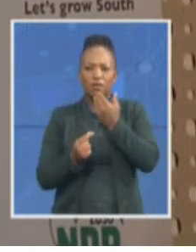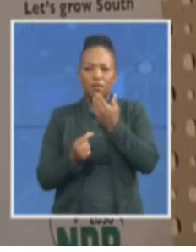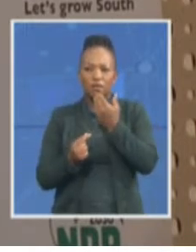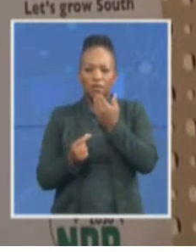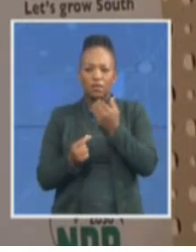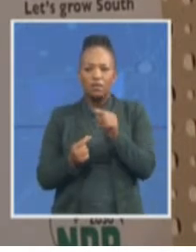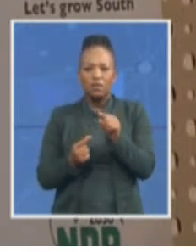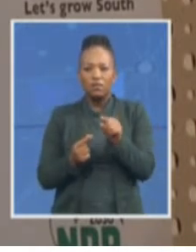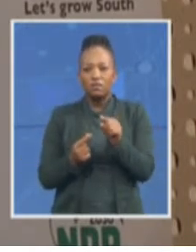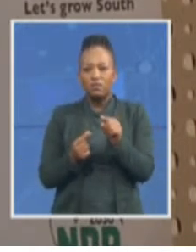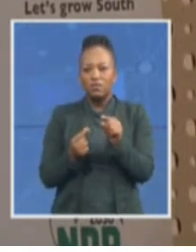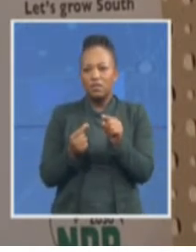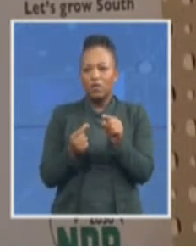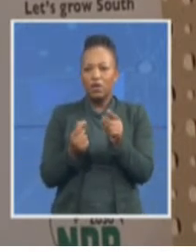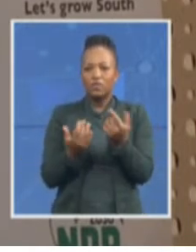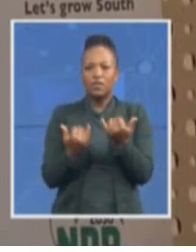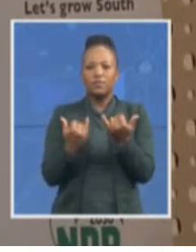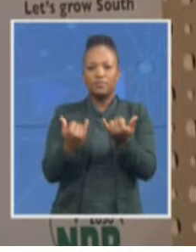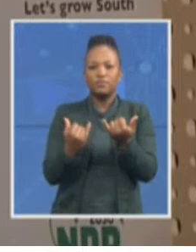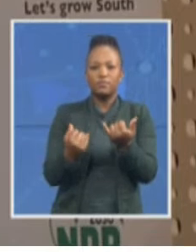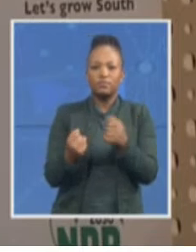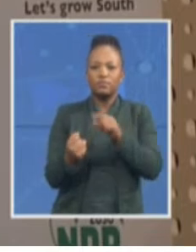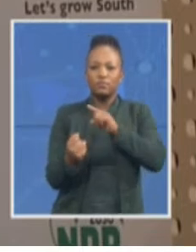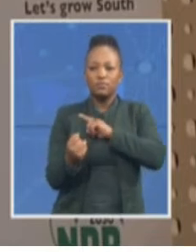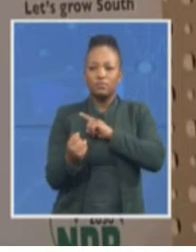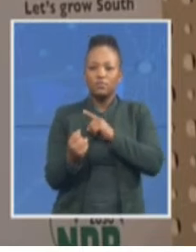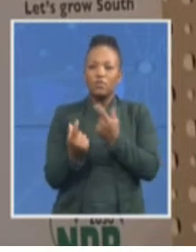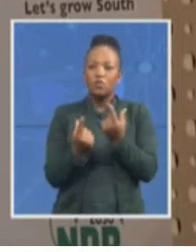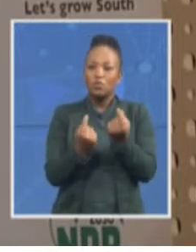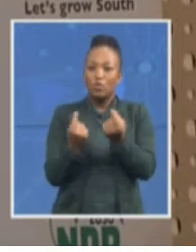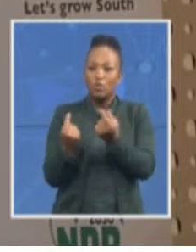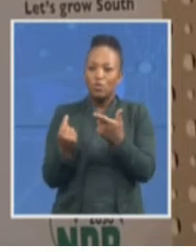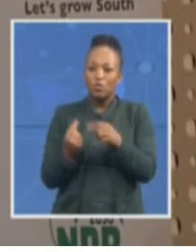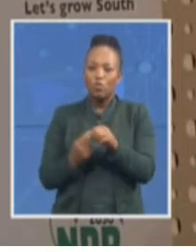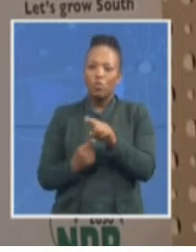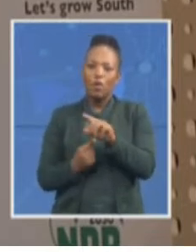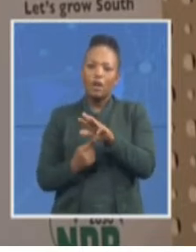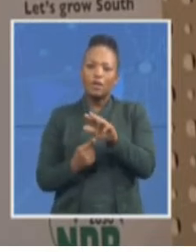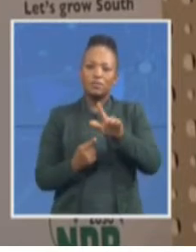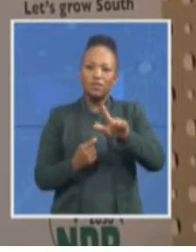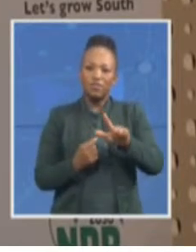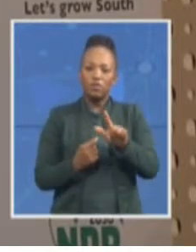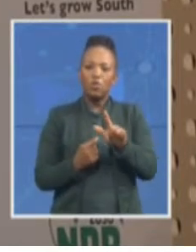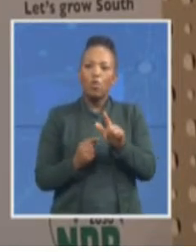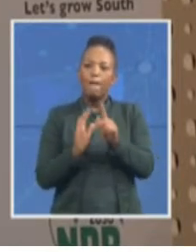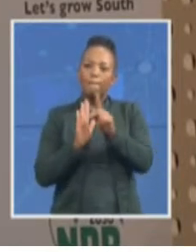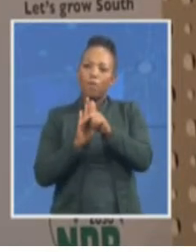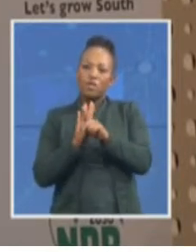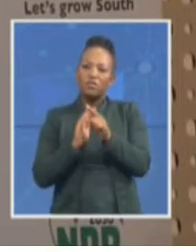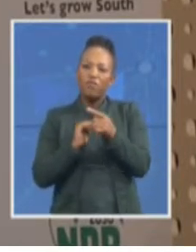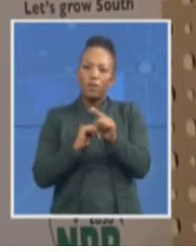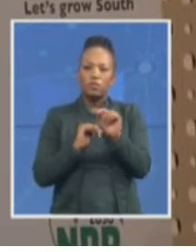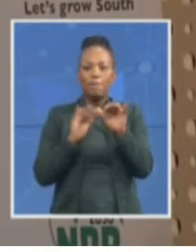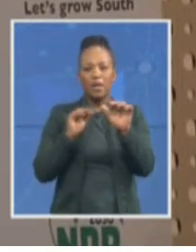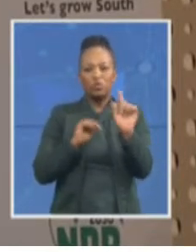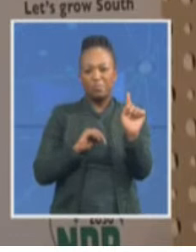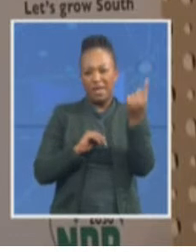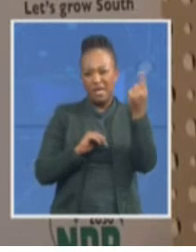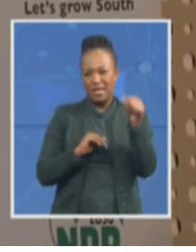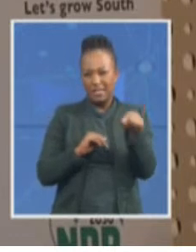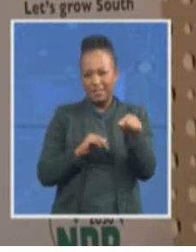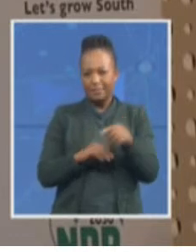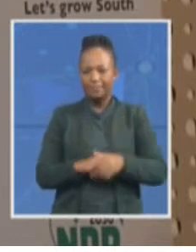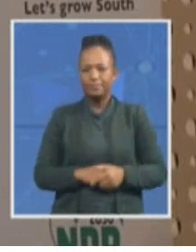on the effectiveness of 1997 Batho policy. The strategy provides the five pillars which